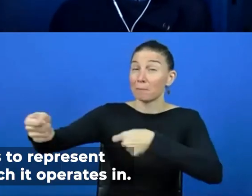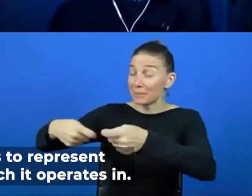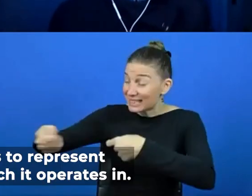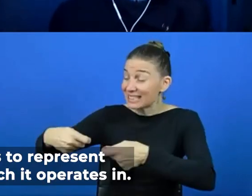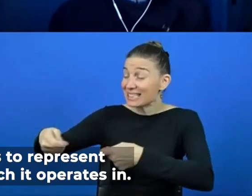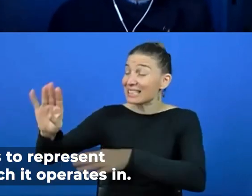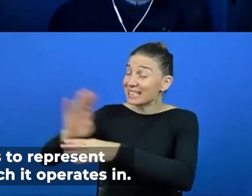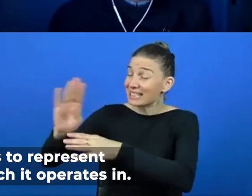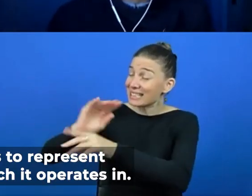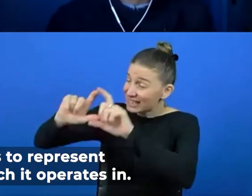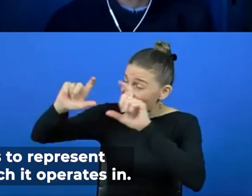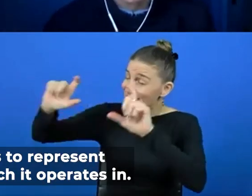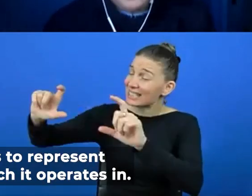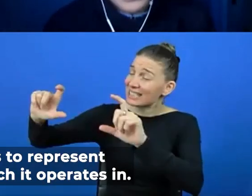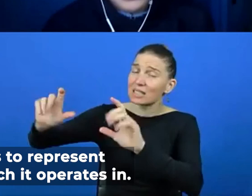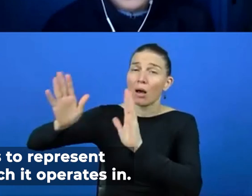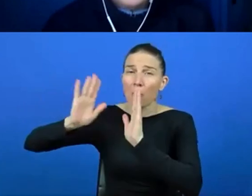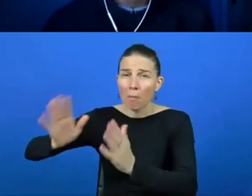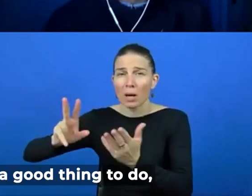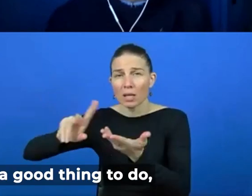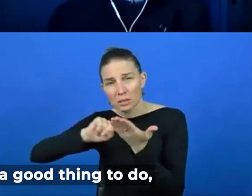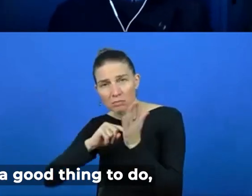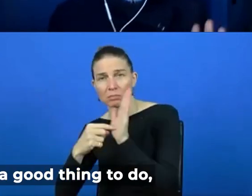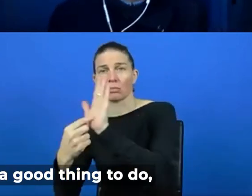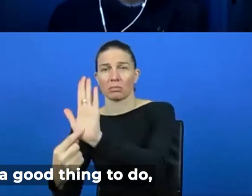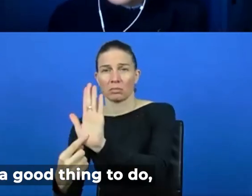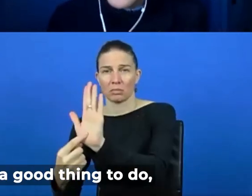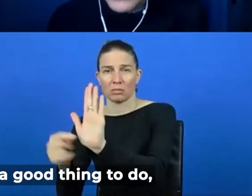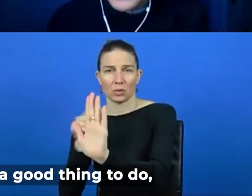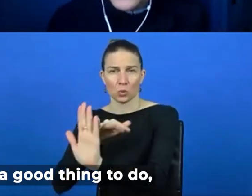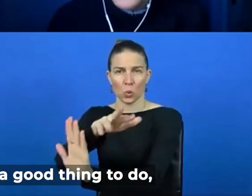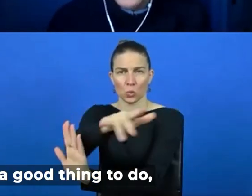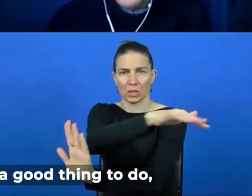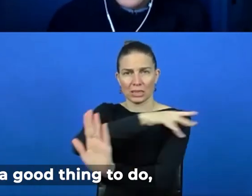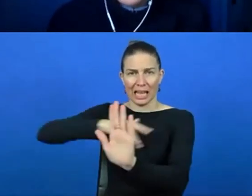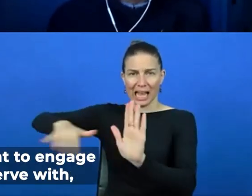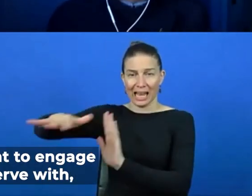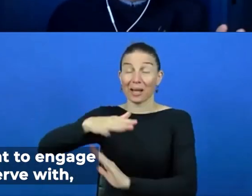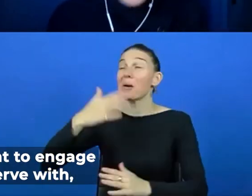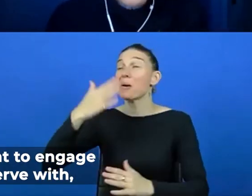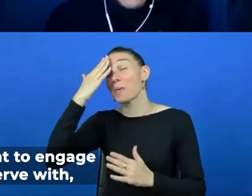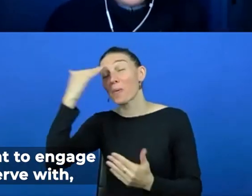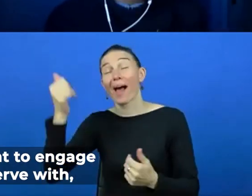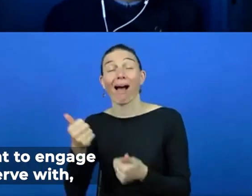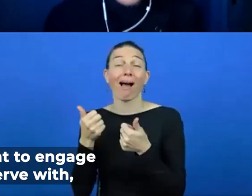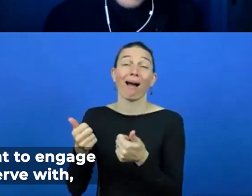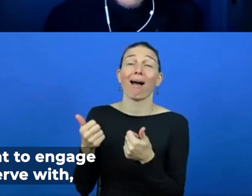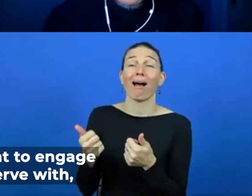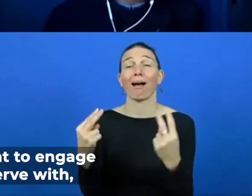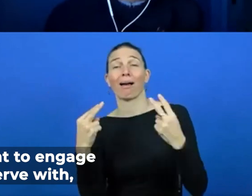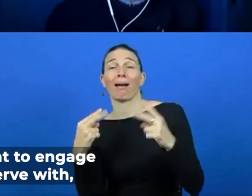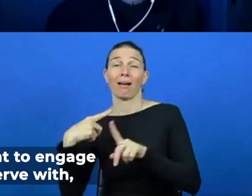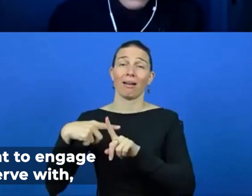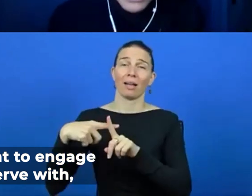represent the society to which it operates in. Not because it's just a good thing to do, but if you want to engage